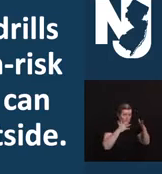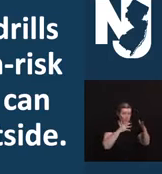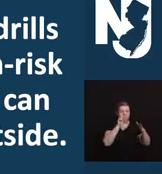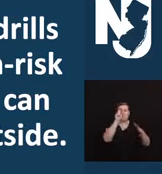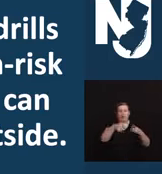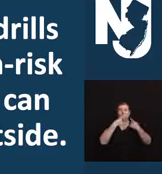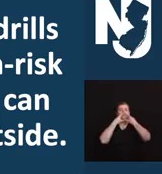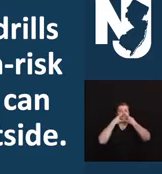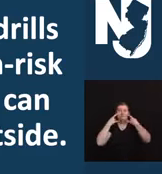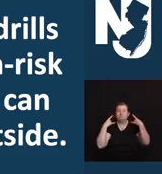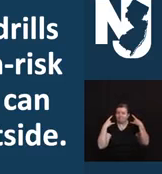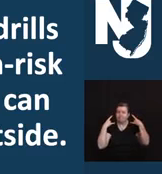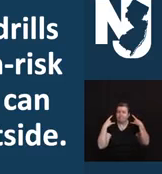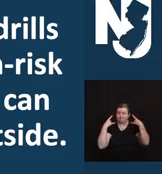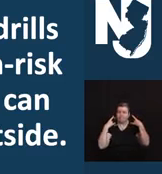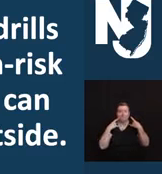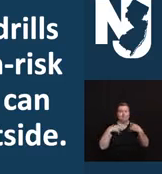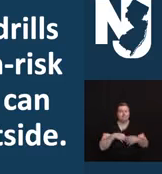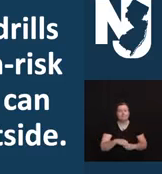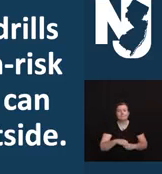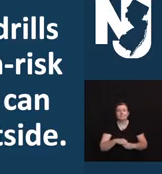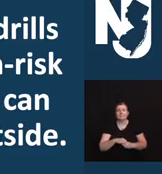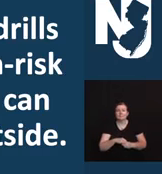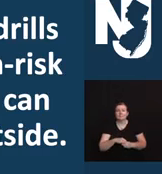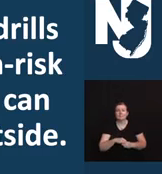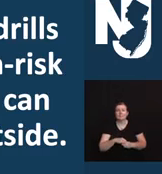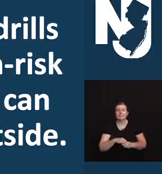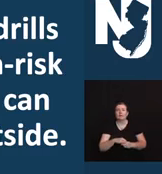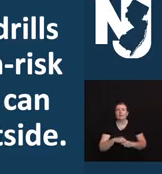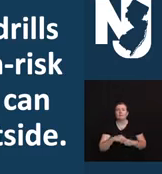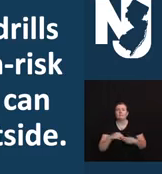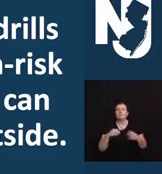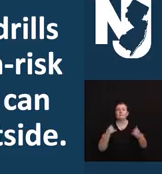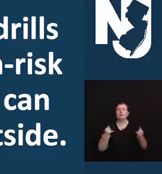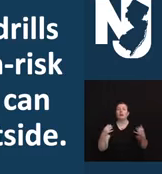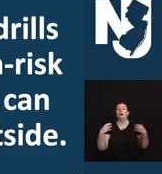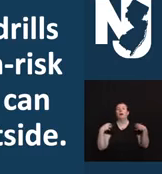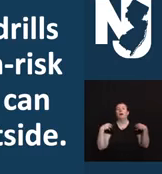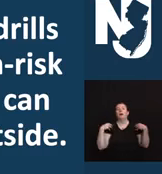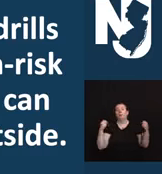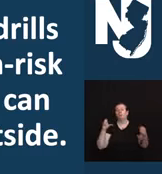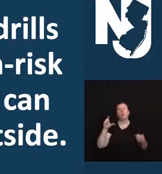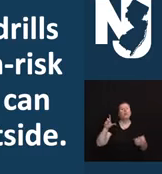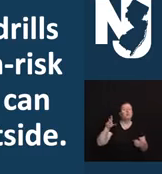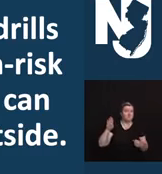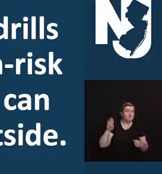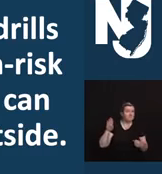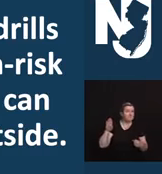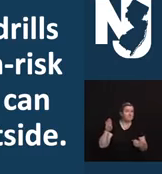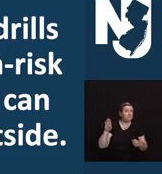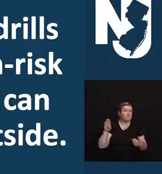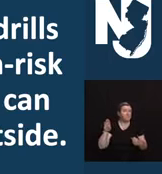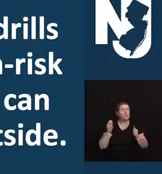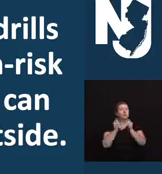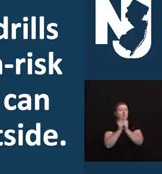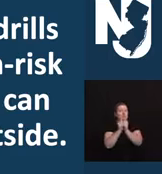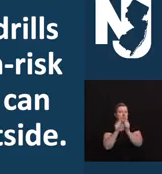masked. Facilities that are licensed health clubs can only open their indoor areas for